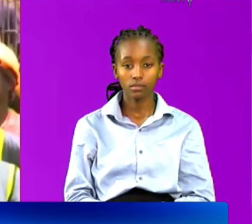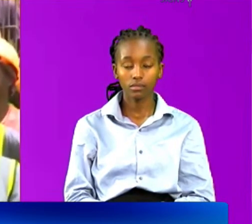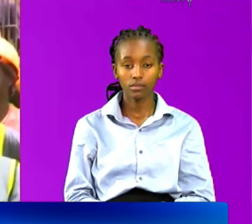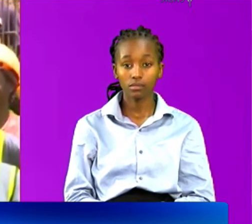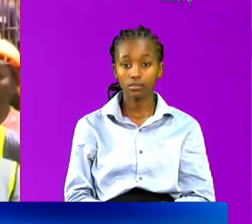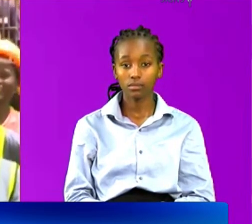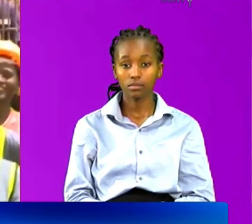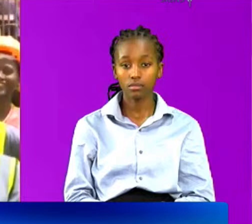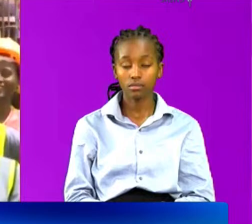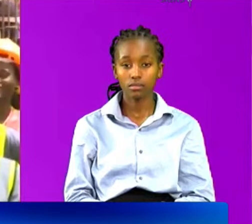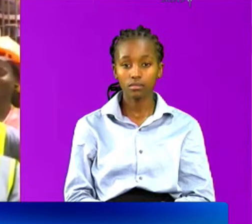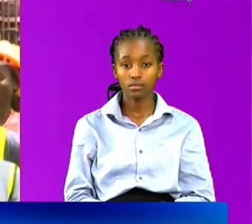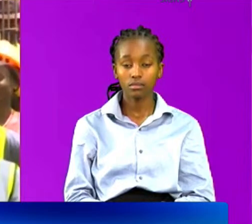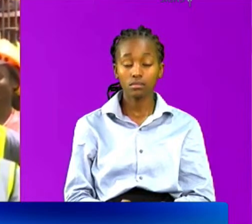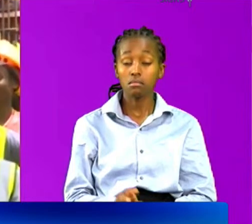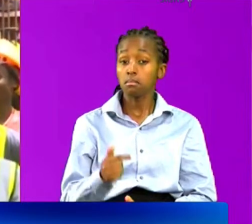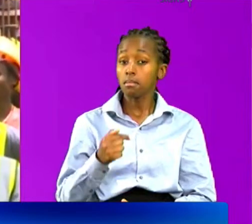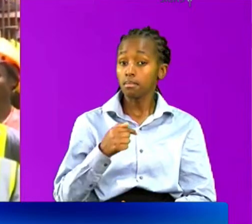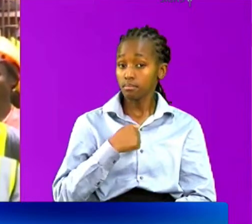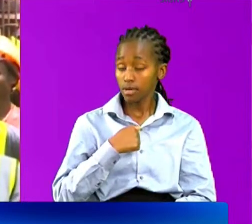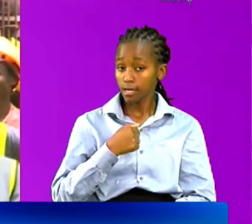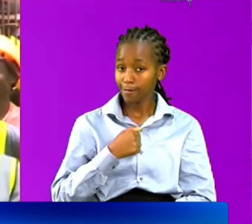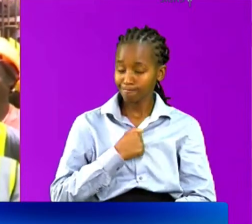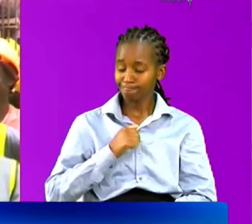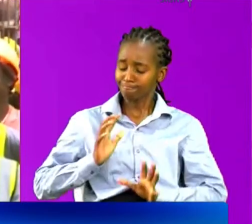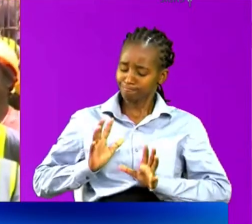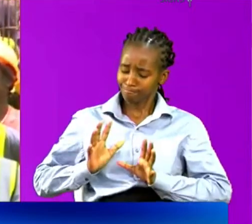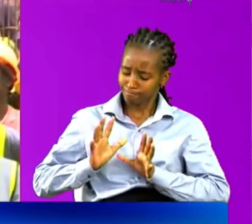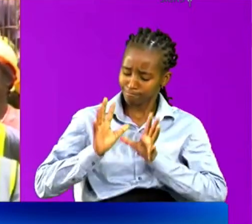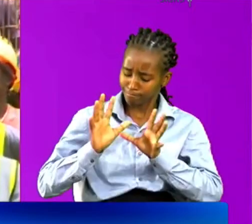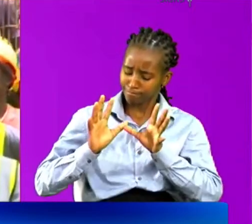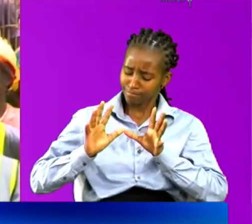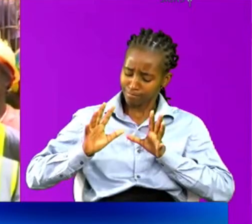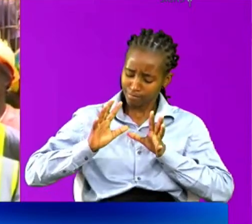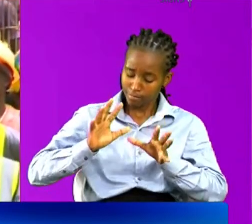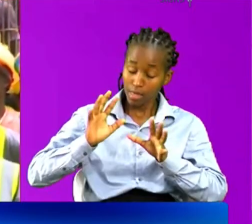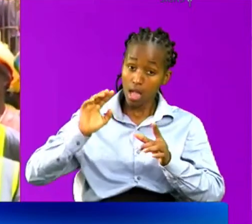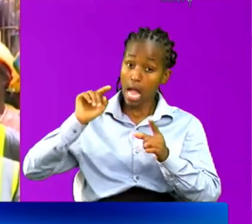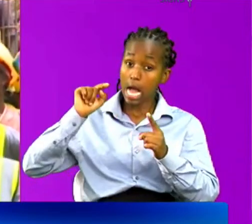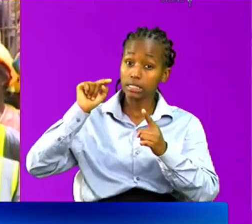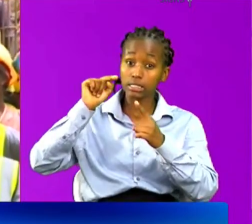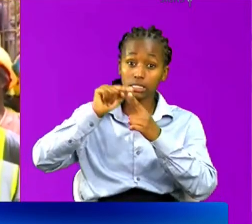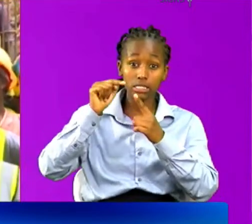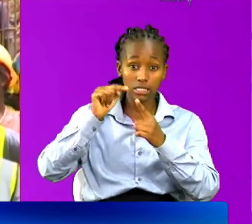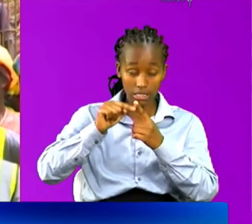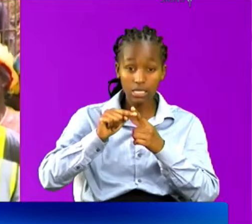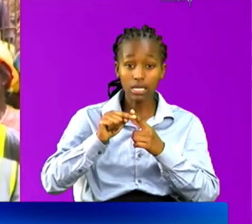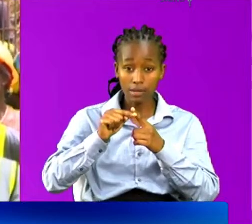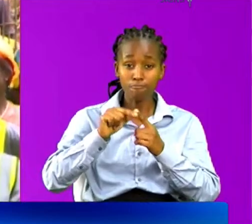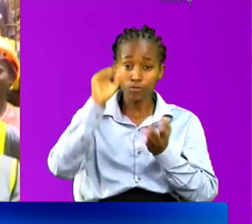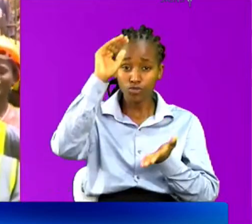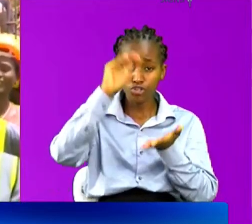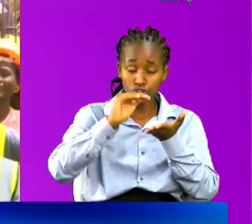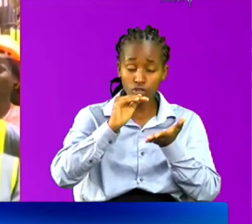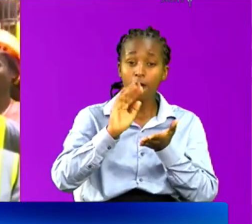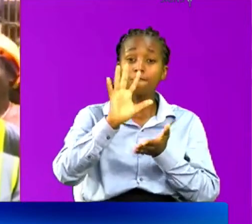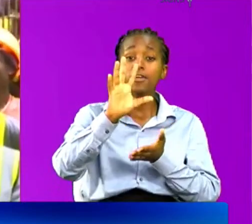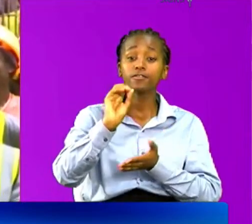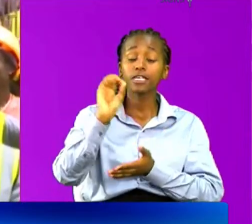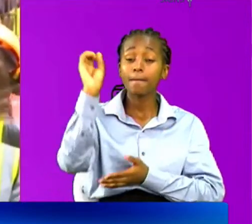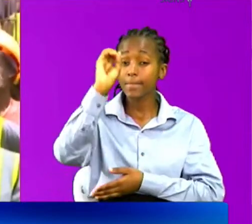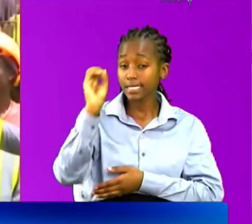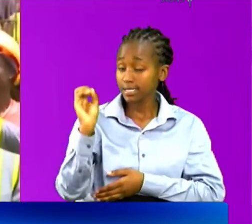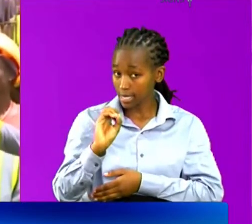Na nitasukuma kabisa mpaka tuhakikishe ya kwamba tunapunguza by 50% ile